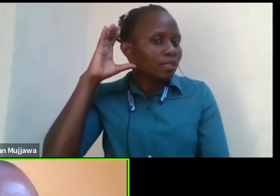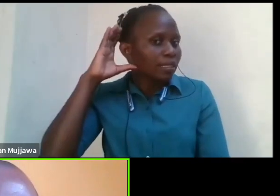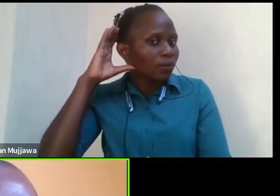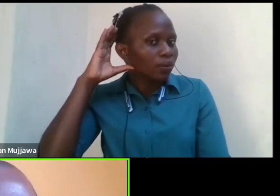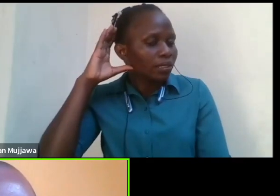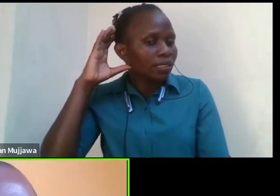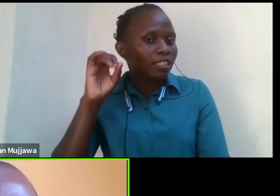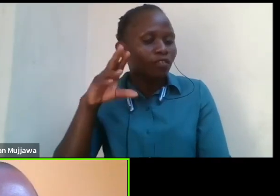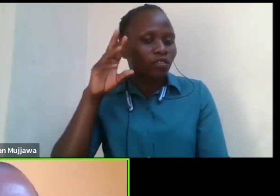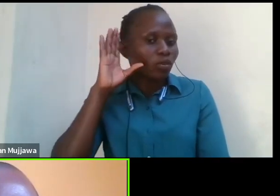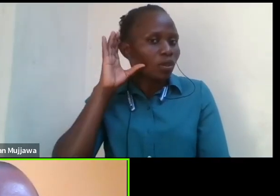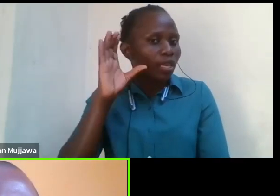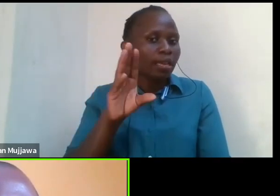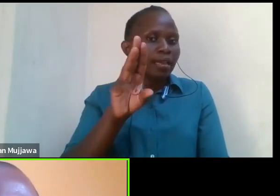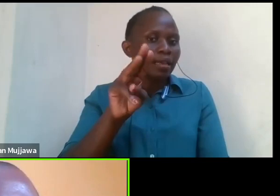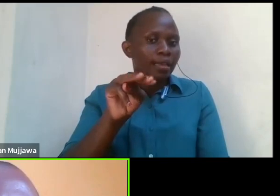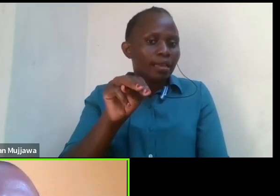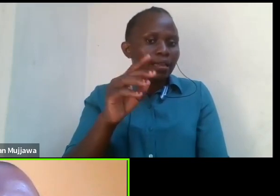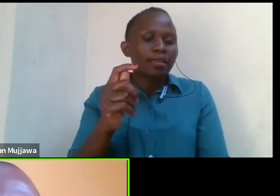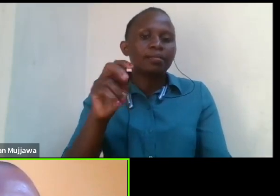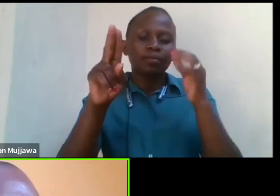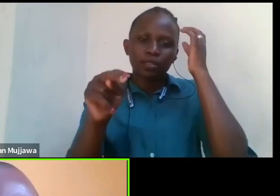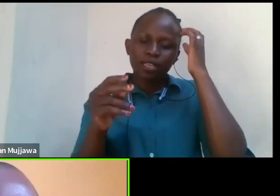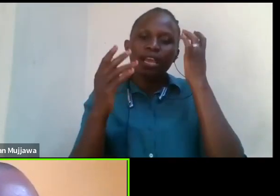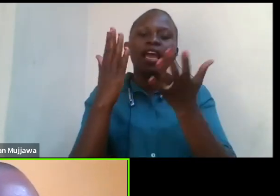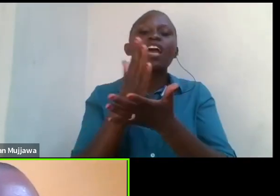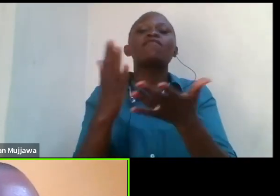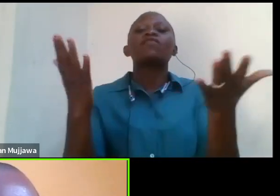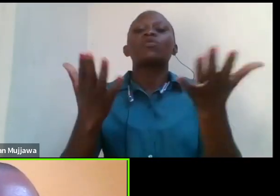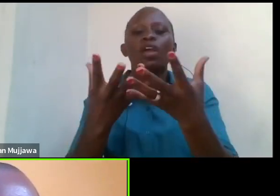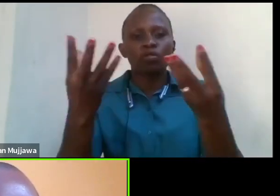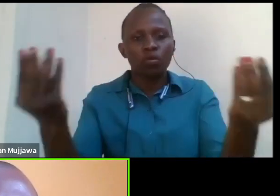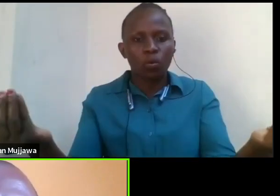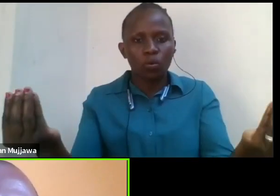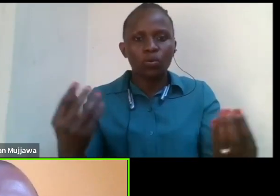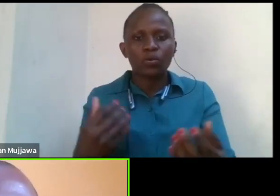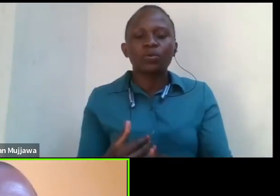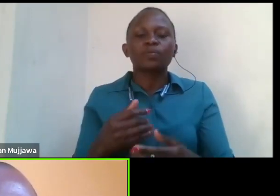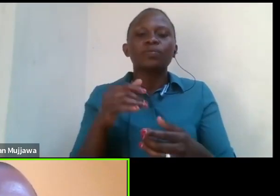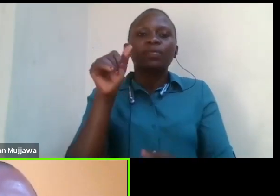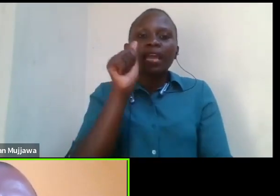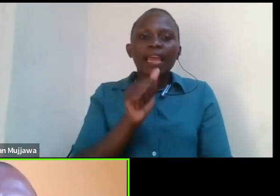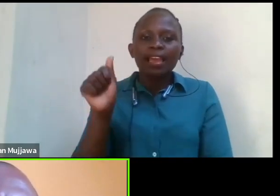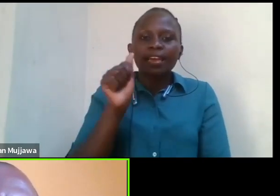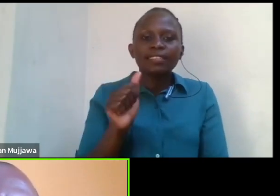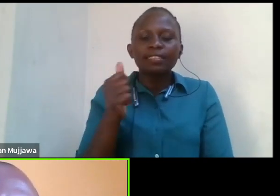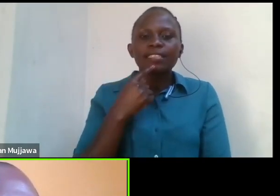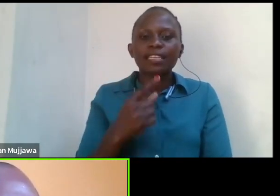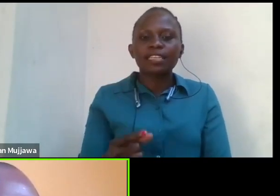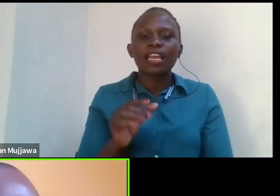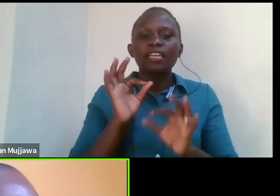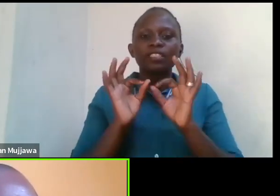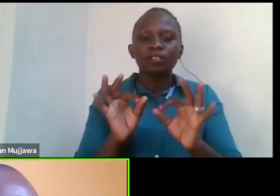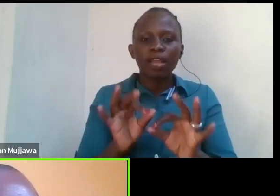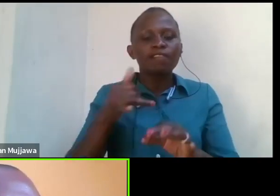When you hear MTN saying, MTN everywhere you go, Airtel says that the smartphone